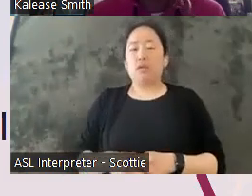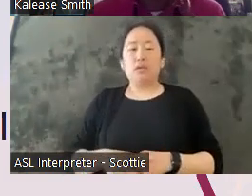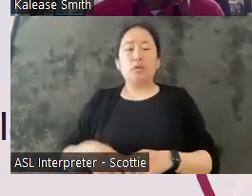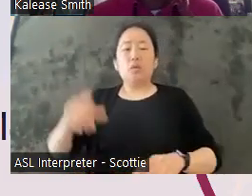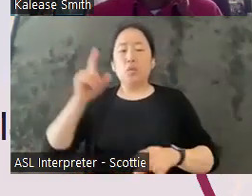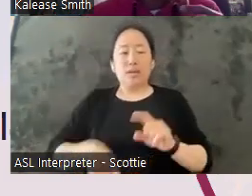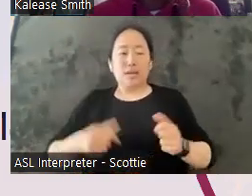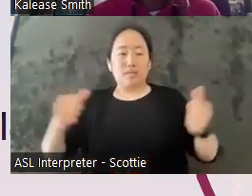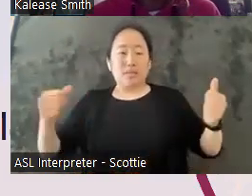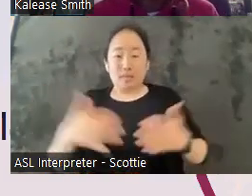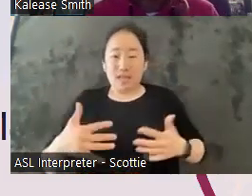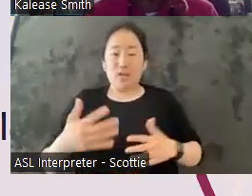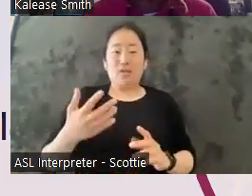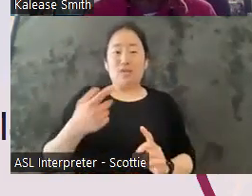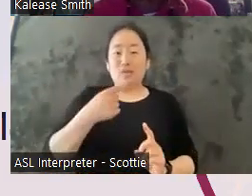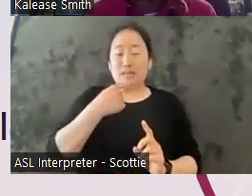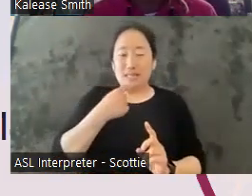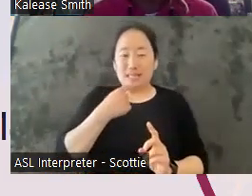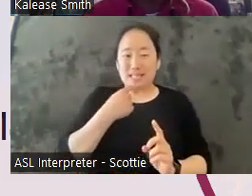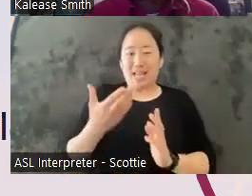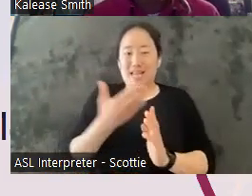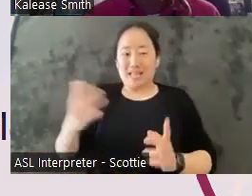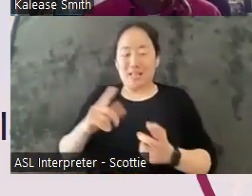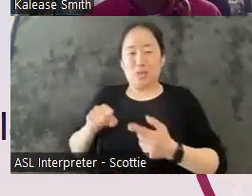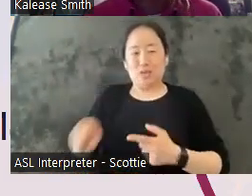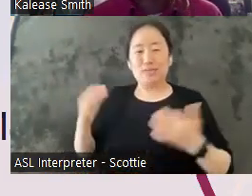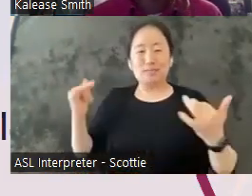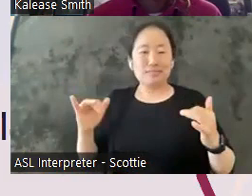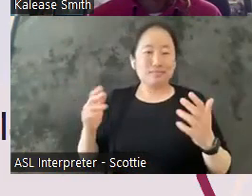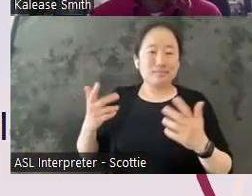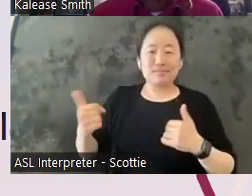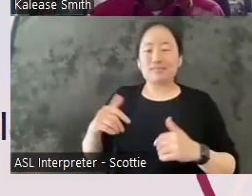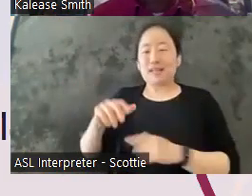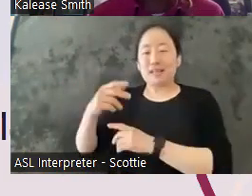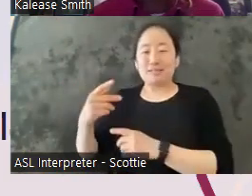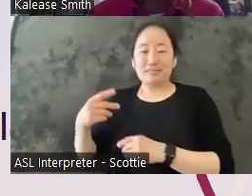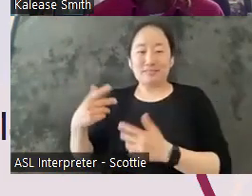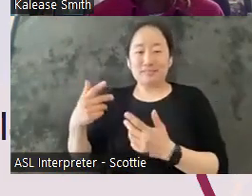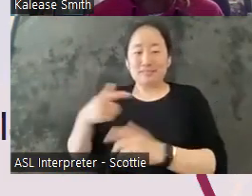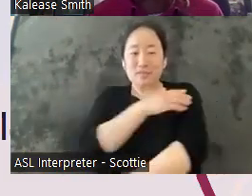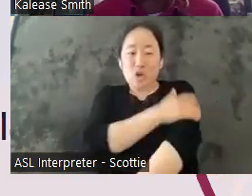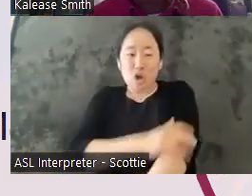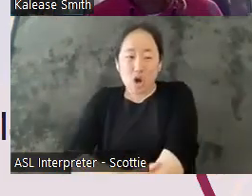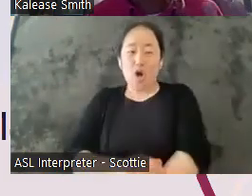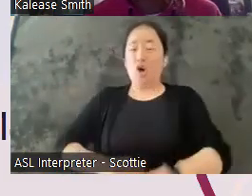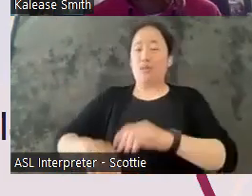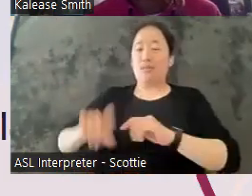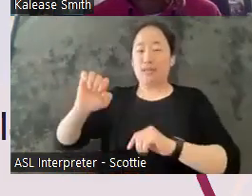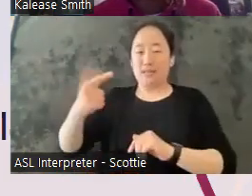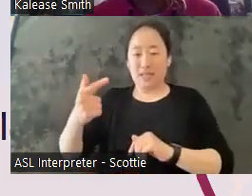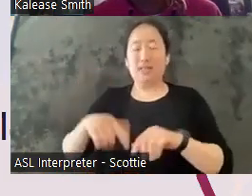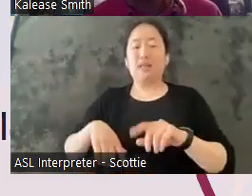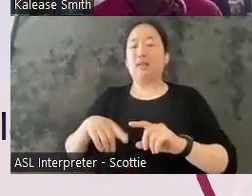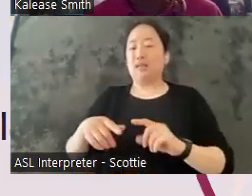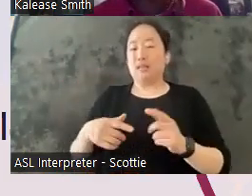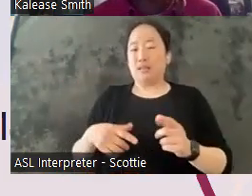kids. We have to treat them like other body parts, like our arm and our leg. That's why kids don't disclose. They're even scared to